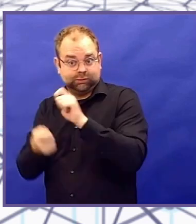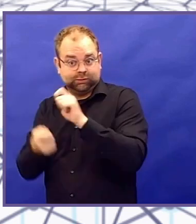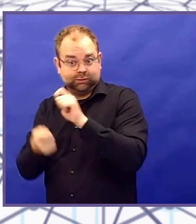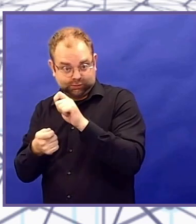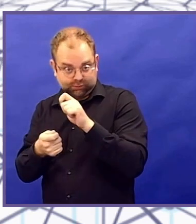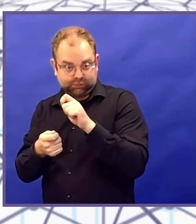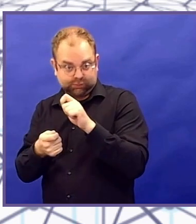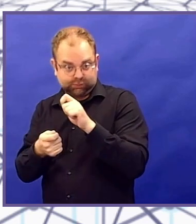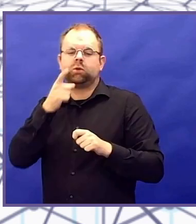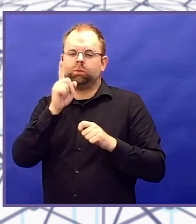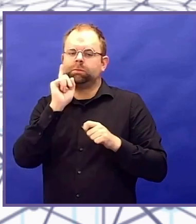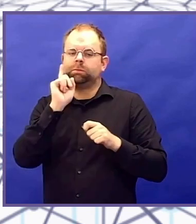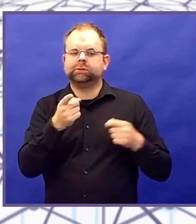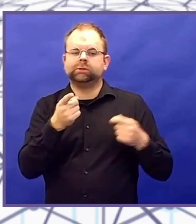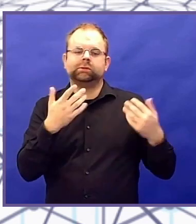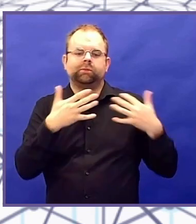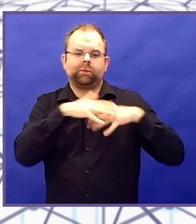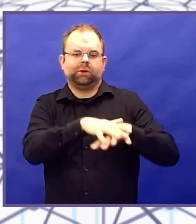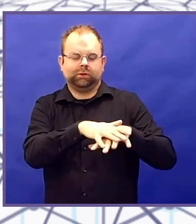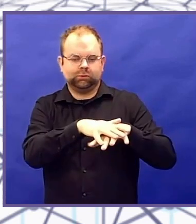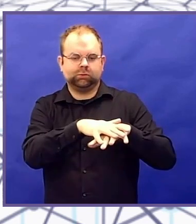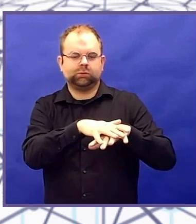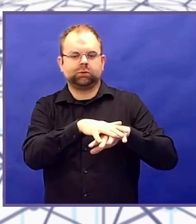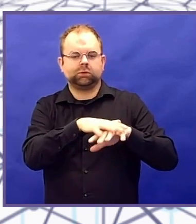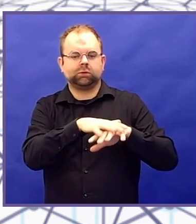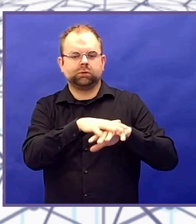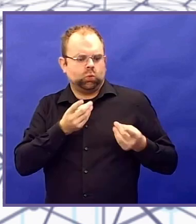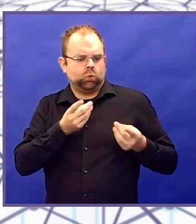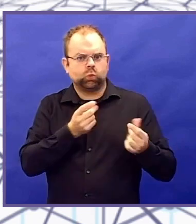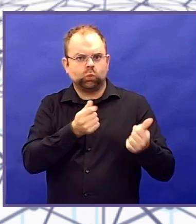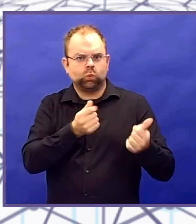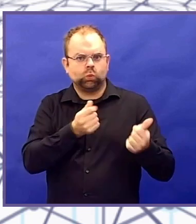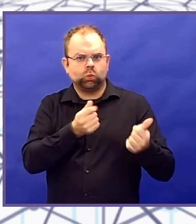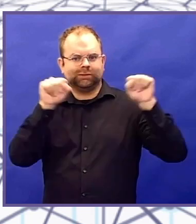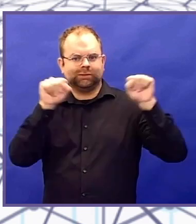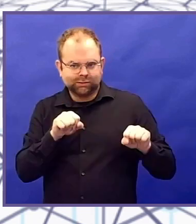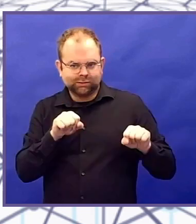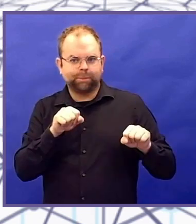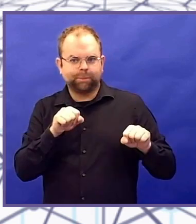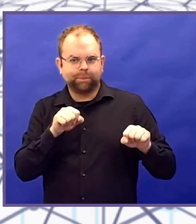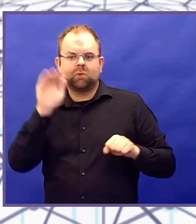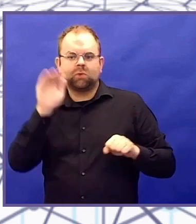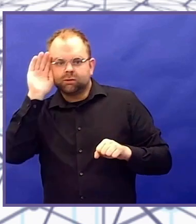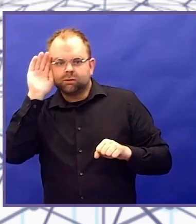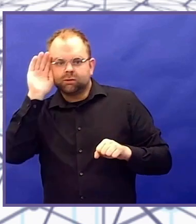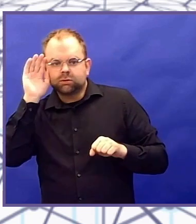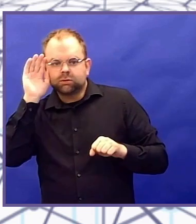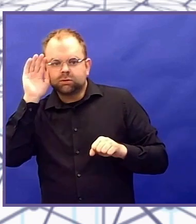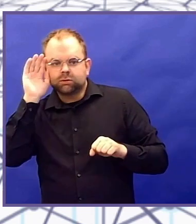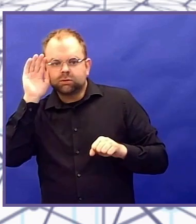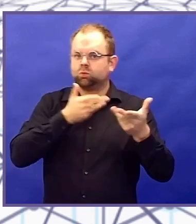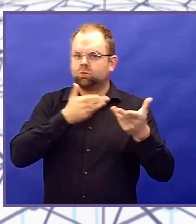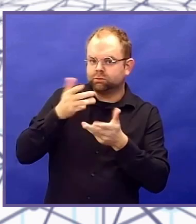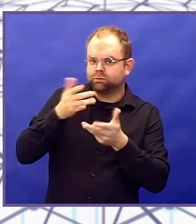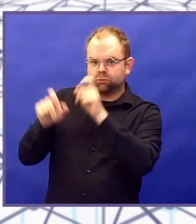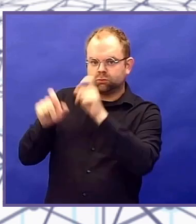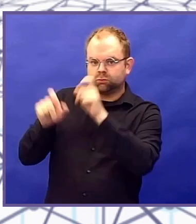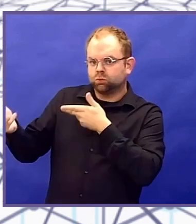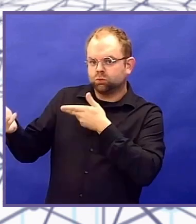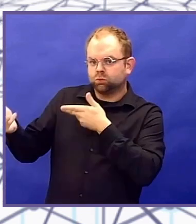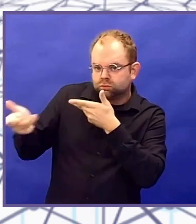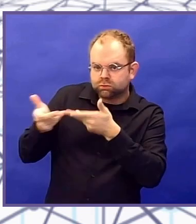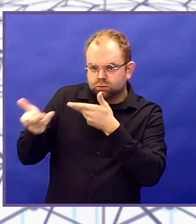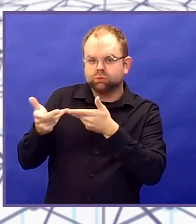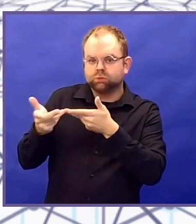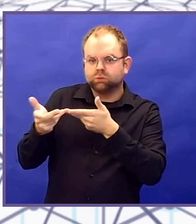example. There's so much more we can do. Whether you call it obliquity or wisdom, the idea